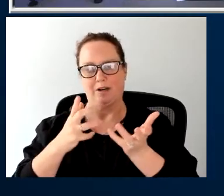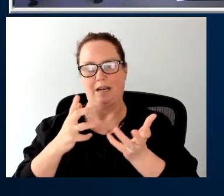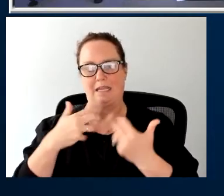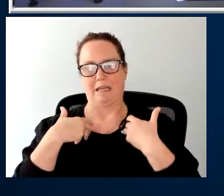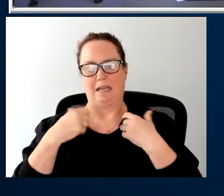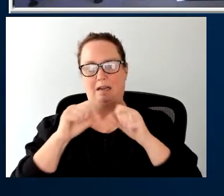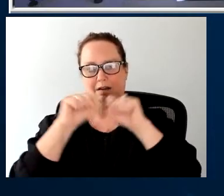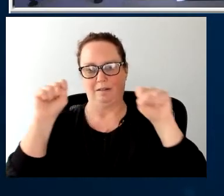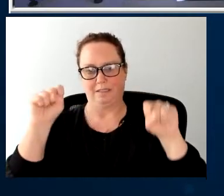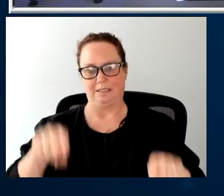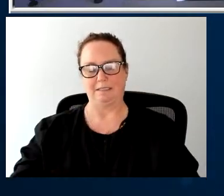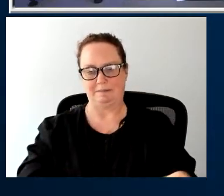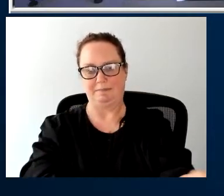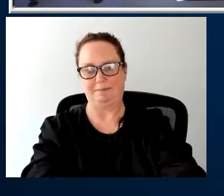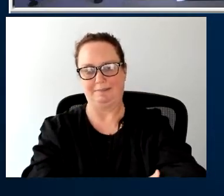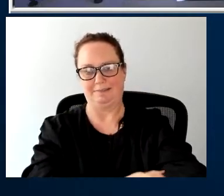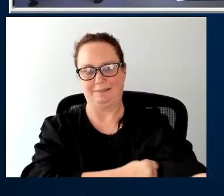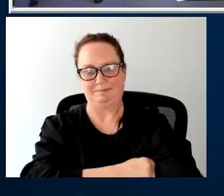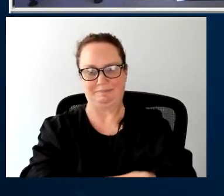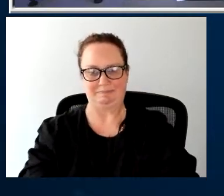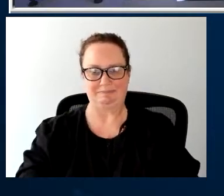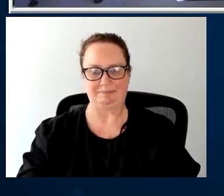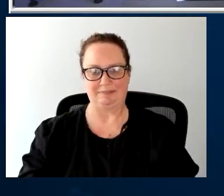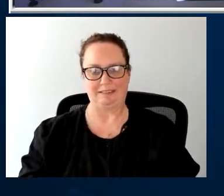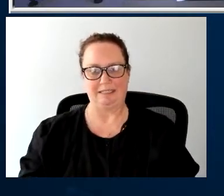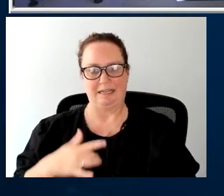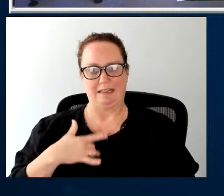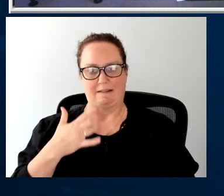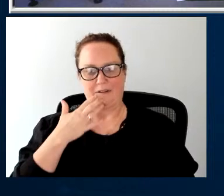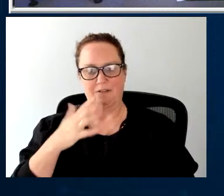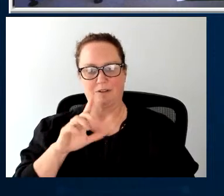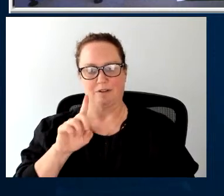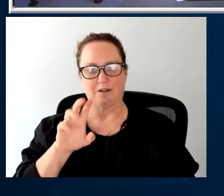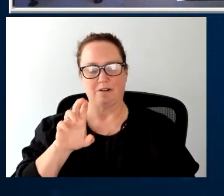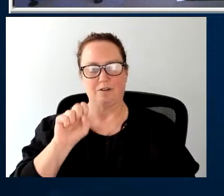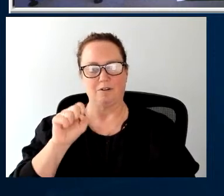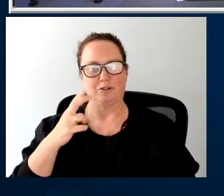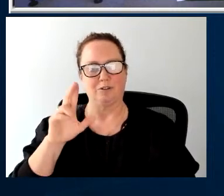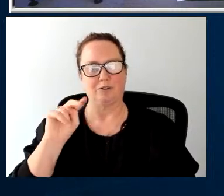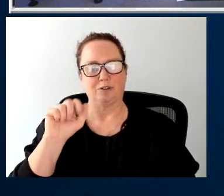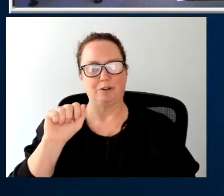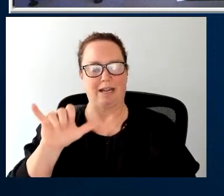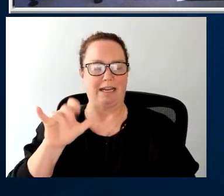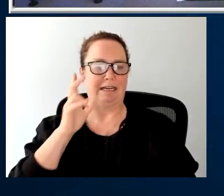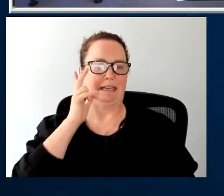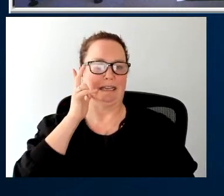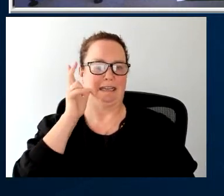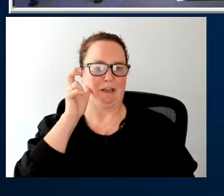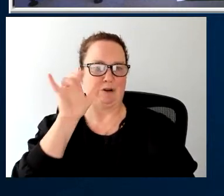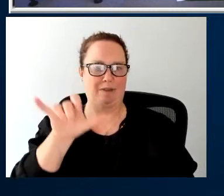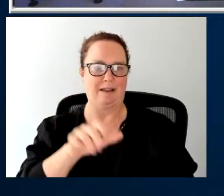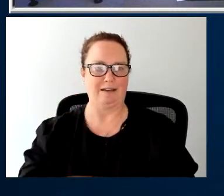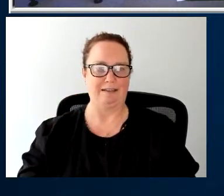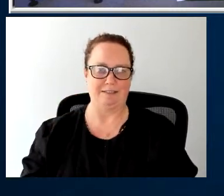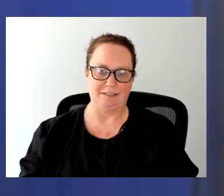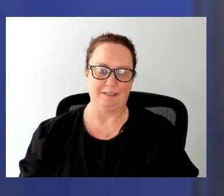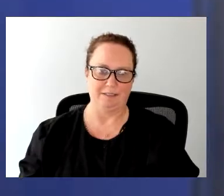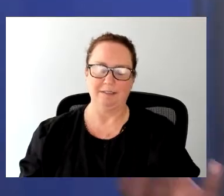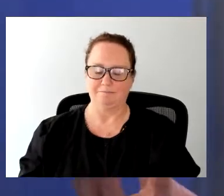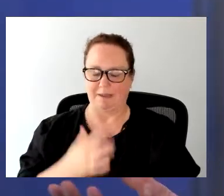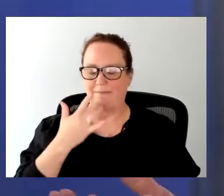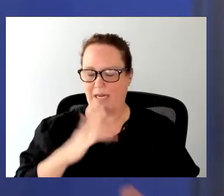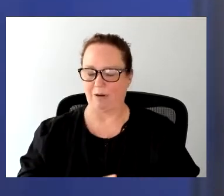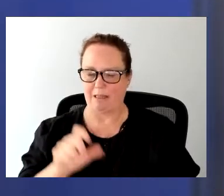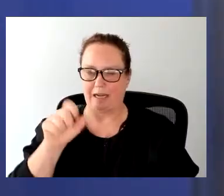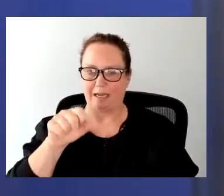system. Yes. That must feel good, Dr. Shune, to hear that from Linda. I'm very fortunate to be